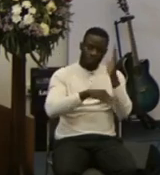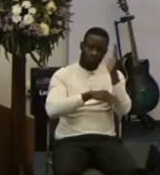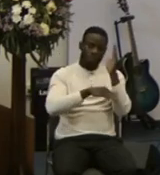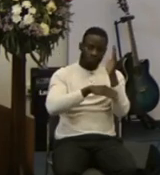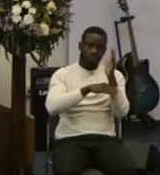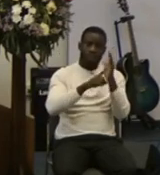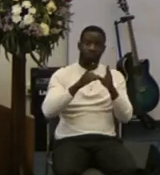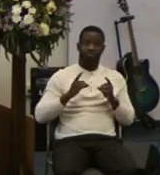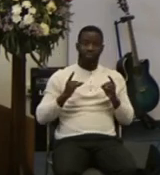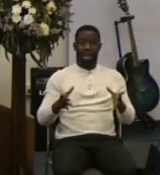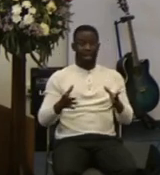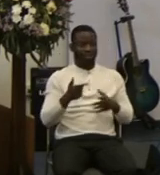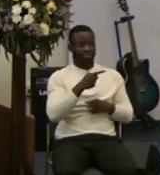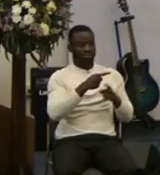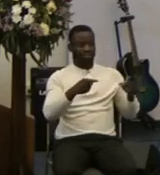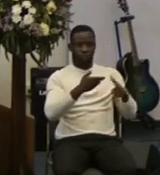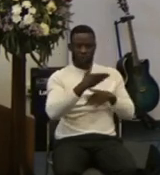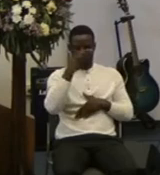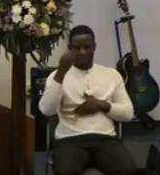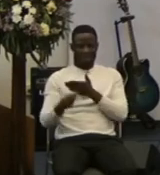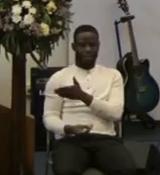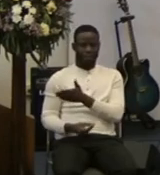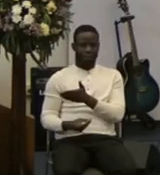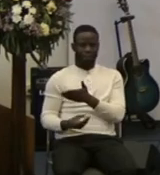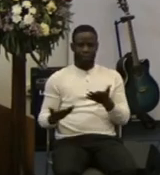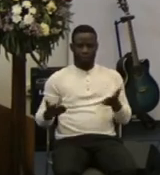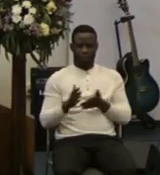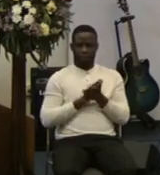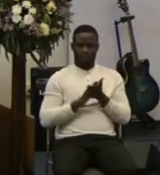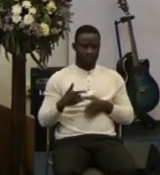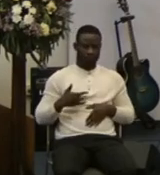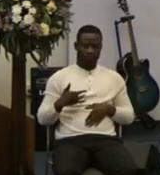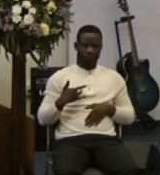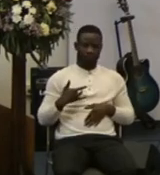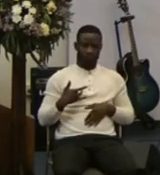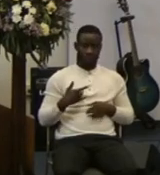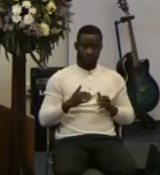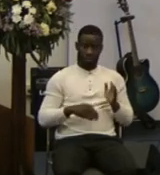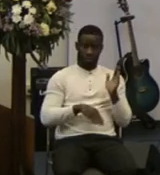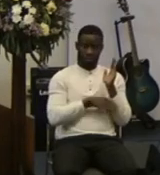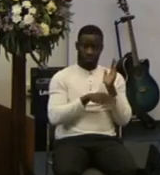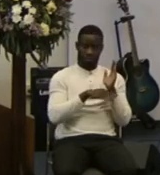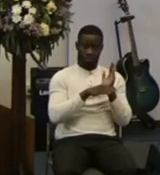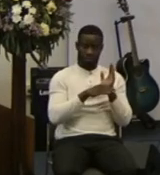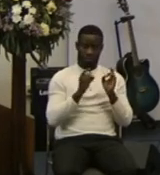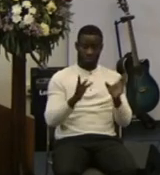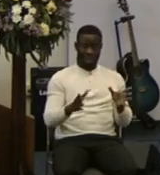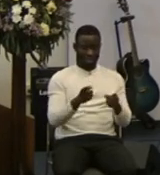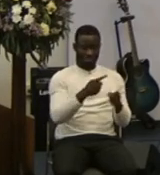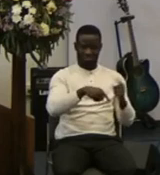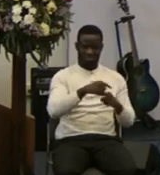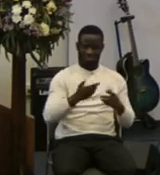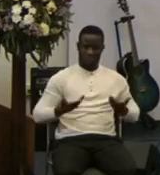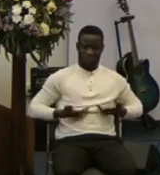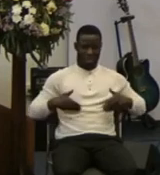And they retire and they're forgotten. They've built a life wanting to have prestige in the